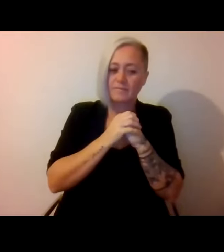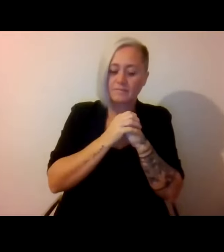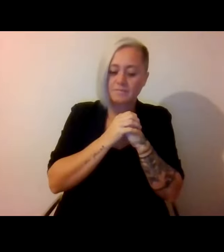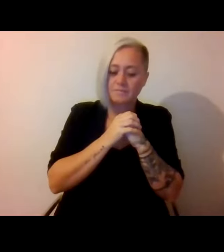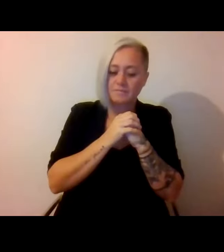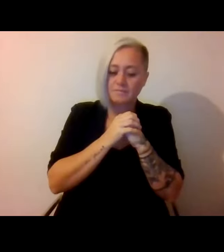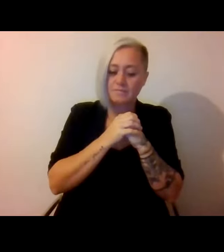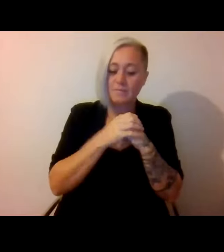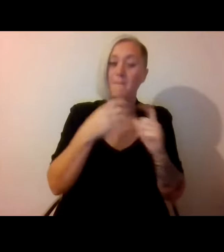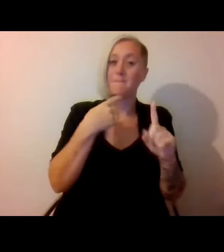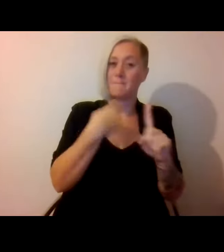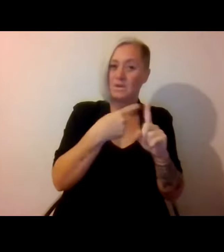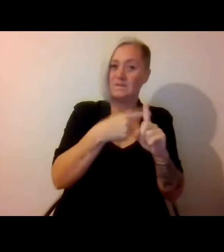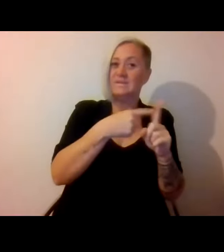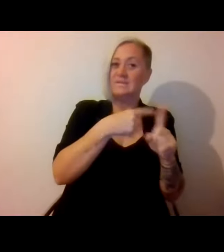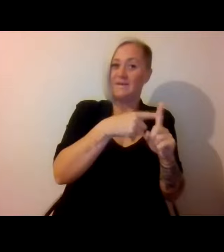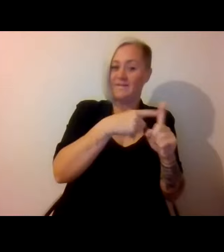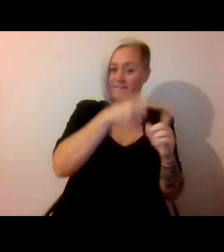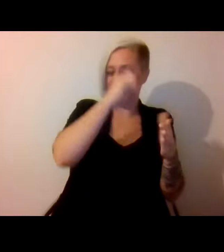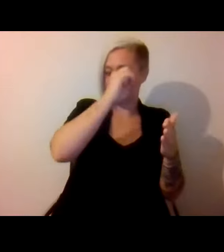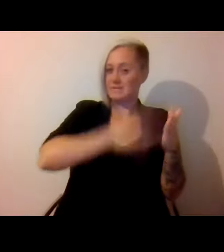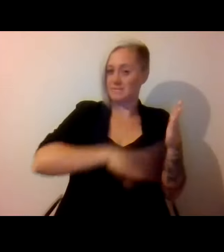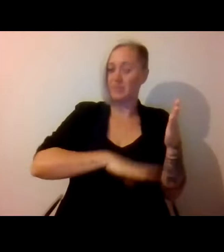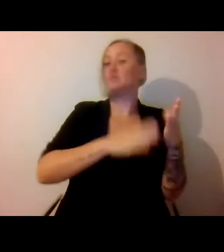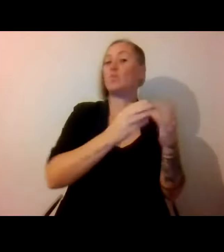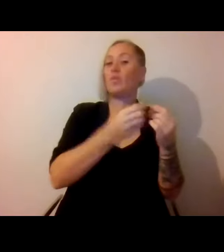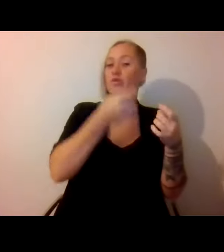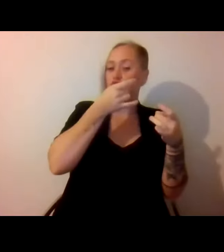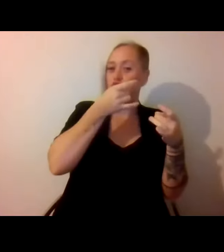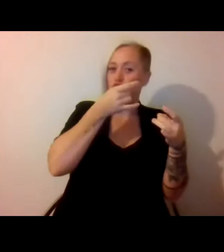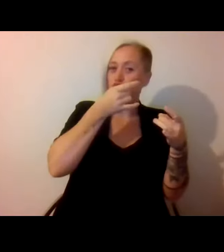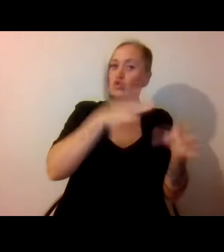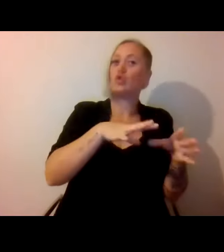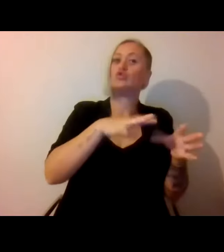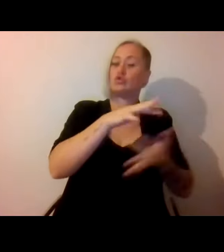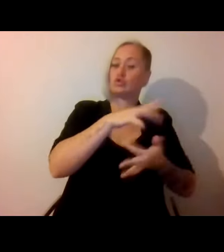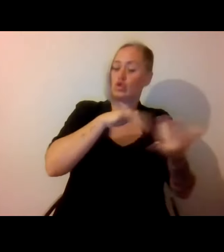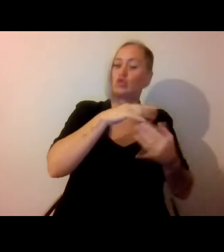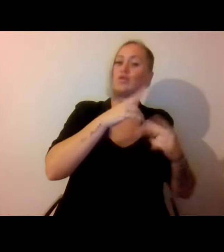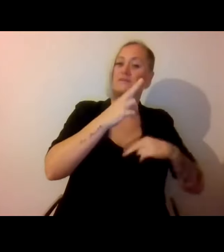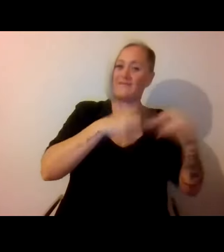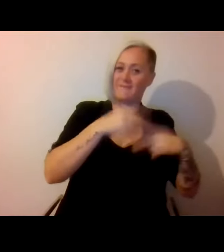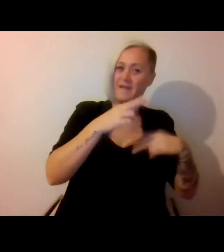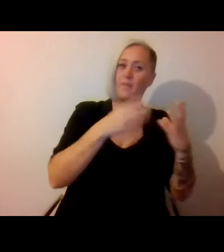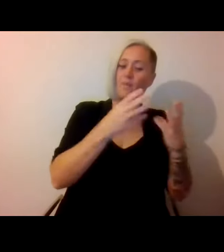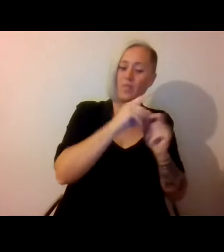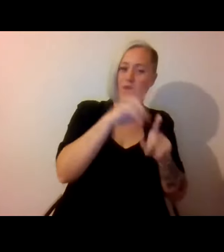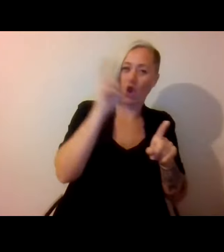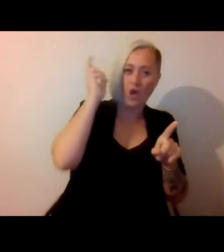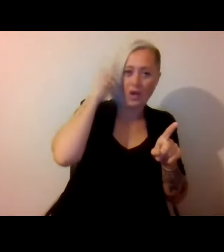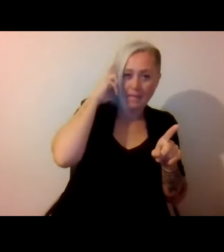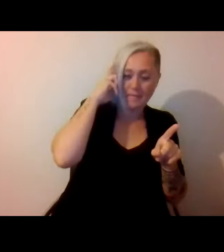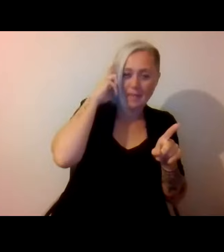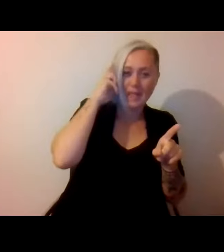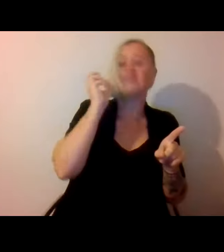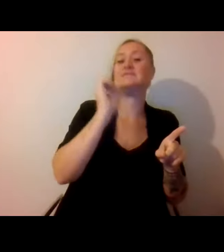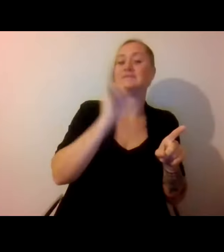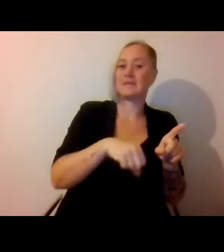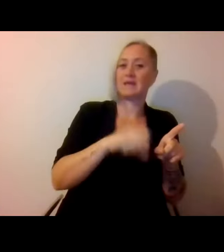positive experiences indicated around the children's psychosocial development with their cochlear implants, but